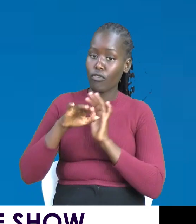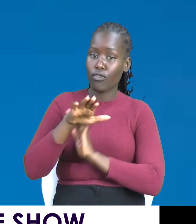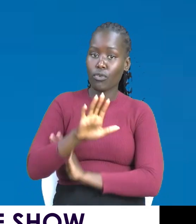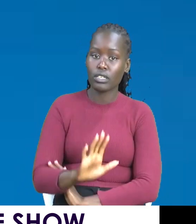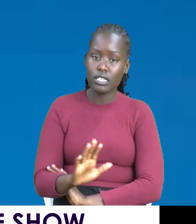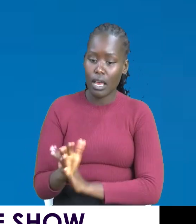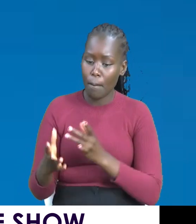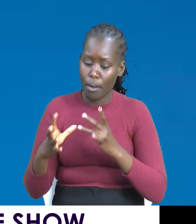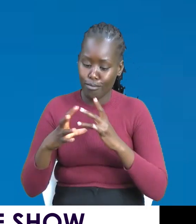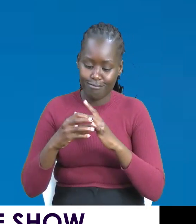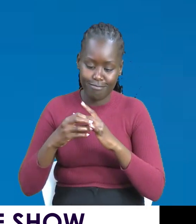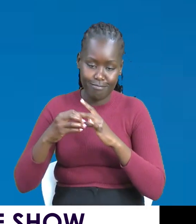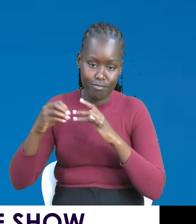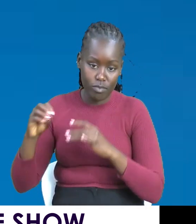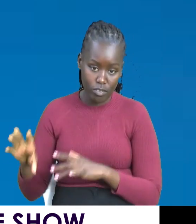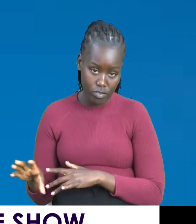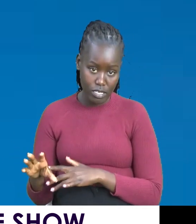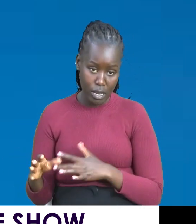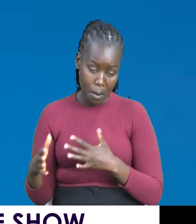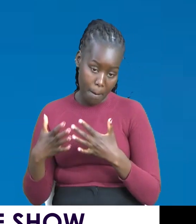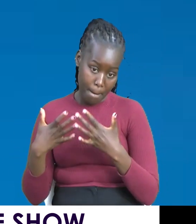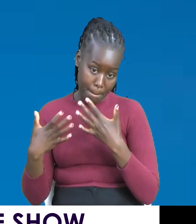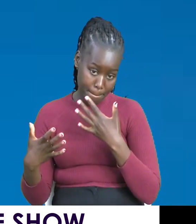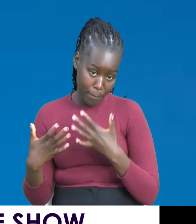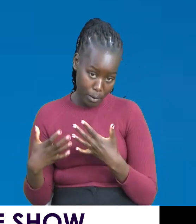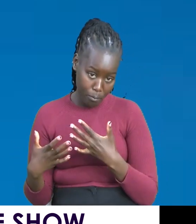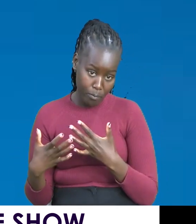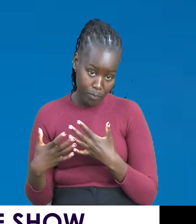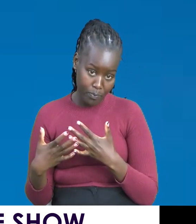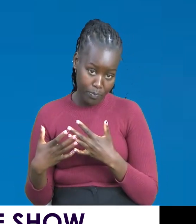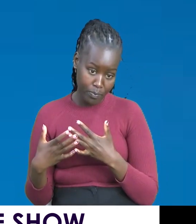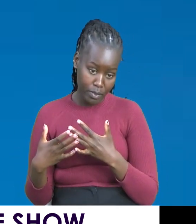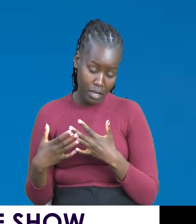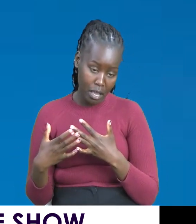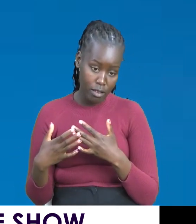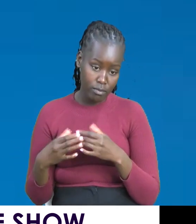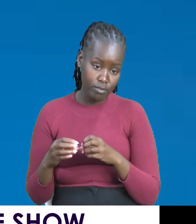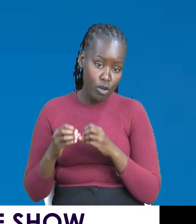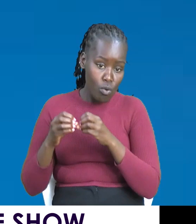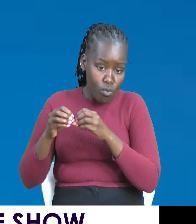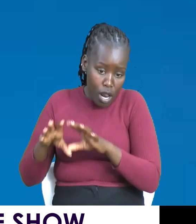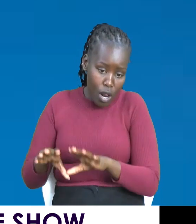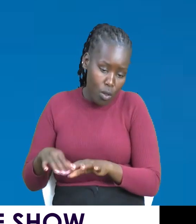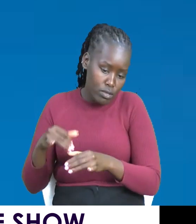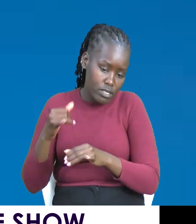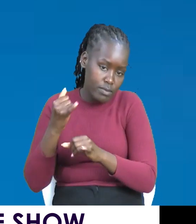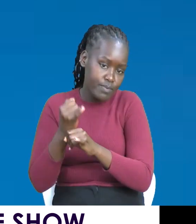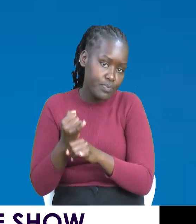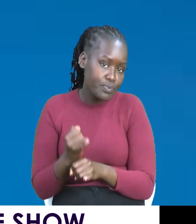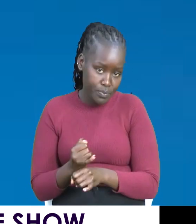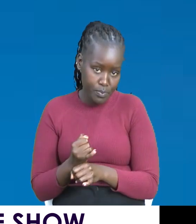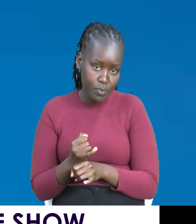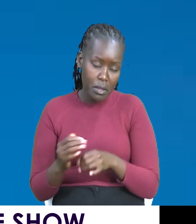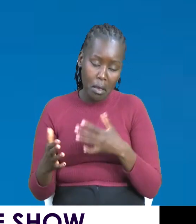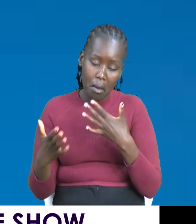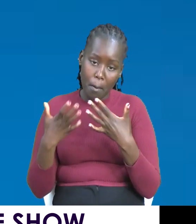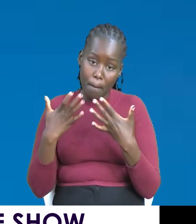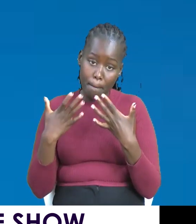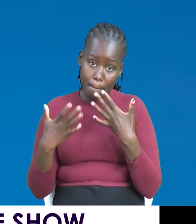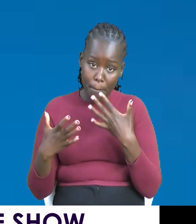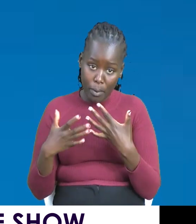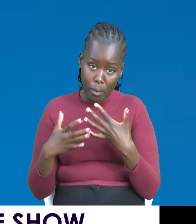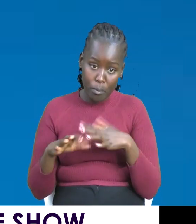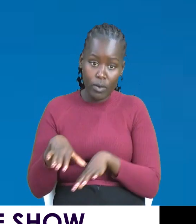faced divorce. You may even have faced a broken company or lost a job, or you may have faced